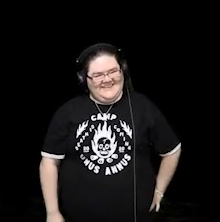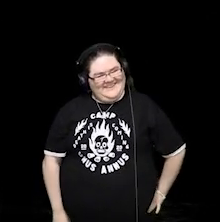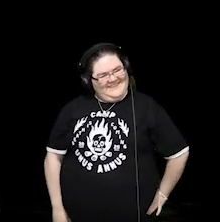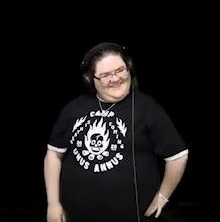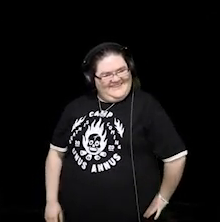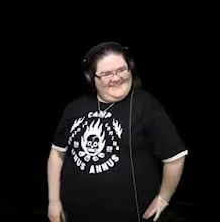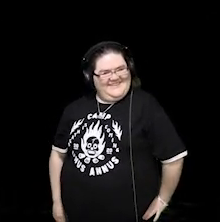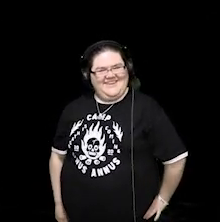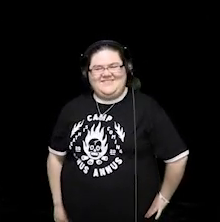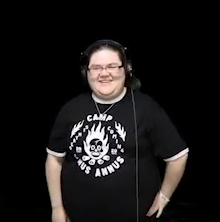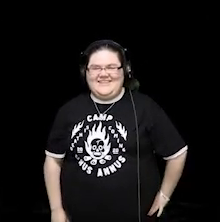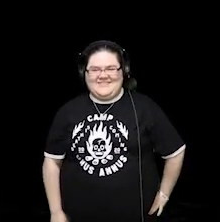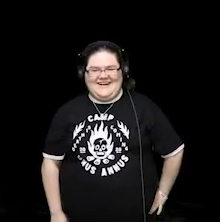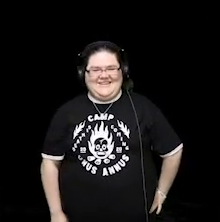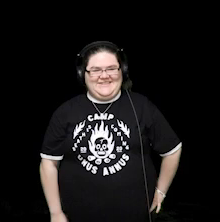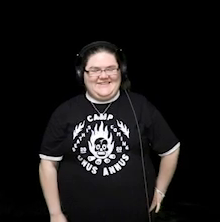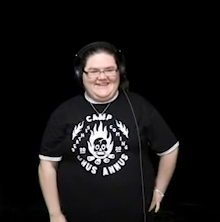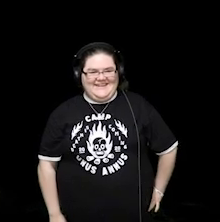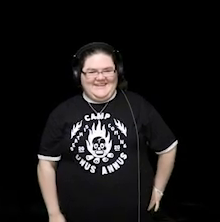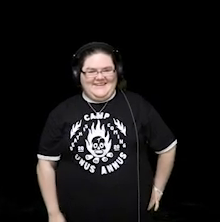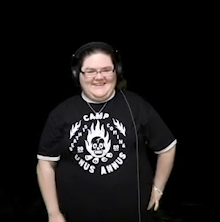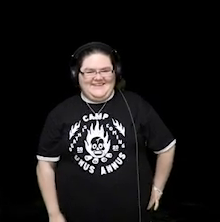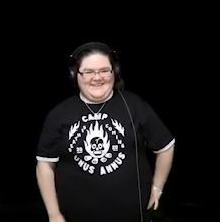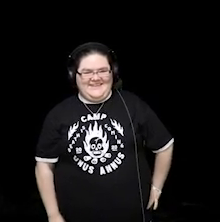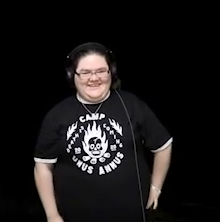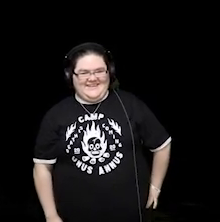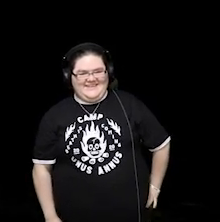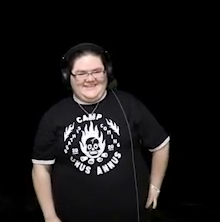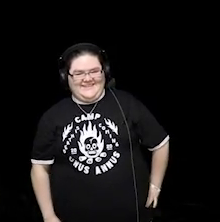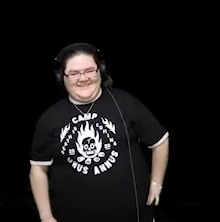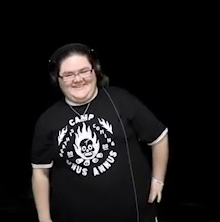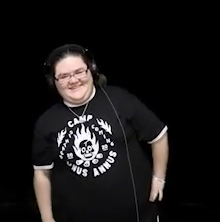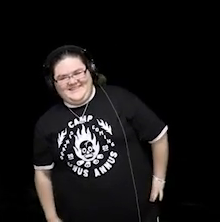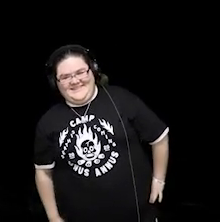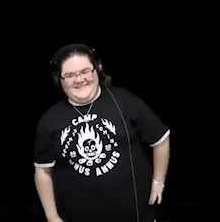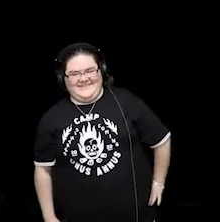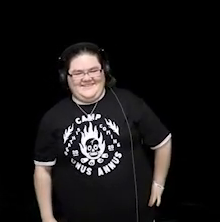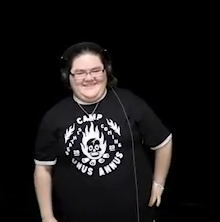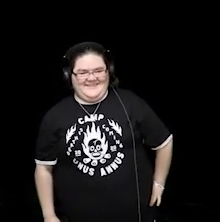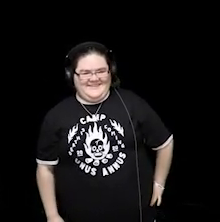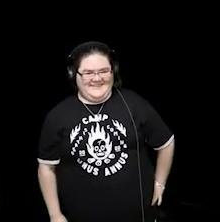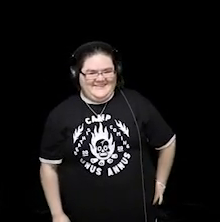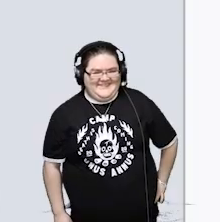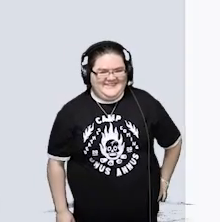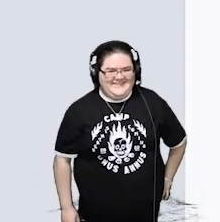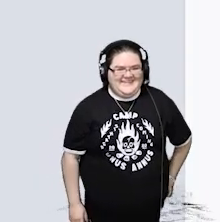beautiful. No, that was beautiful. It really was. Come on, sing us some more, Vik. Come on. Sing us something else.